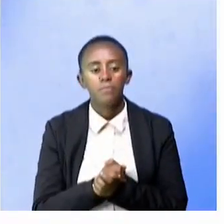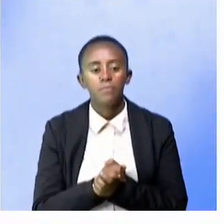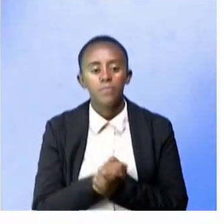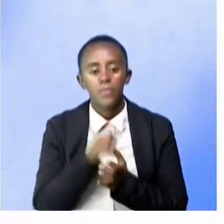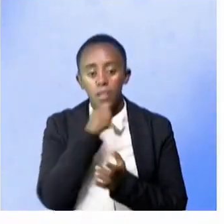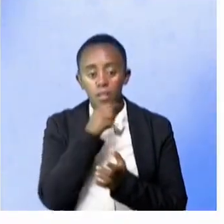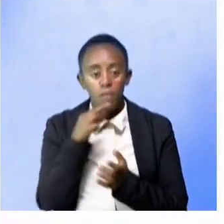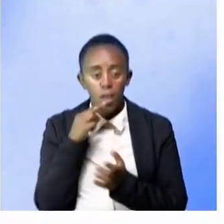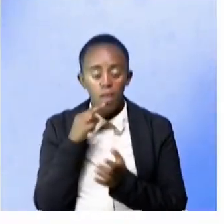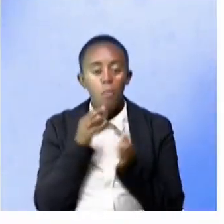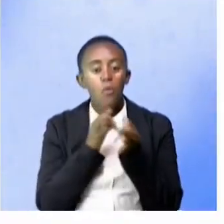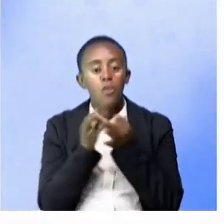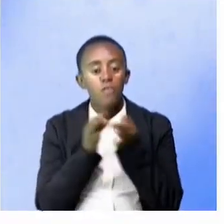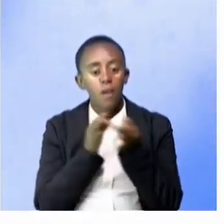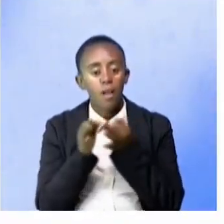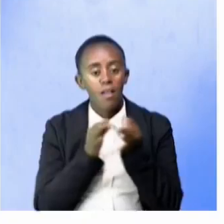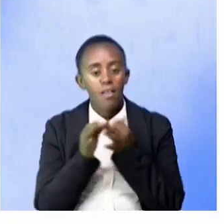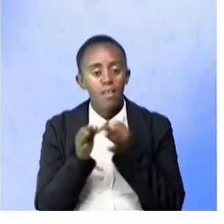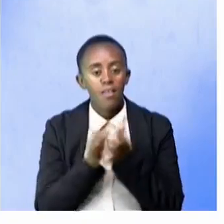Adverbs modifying